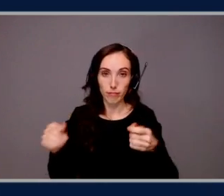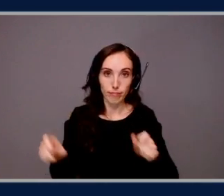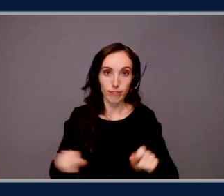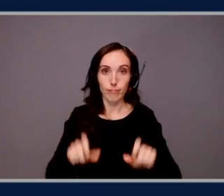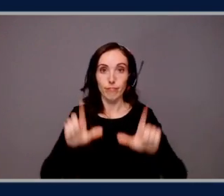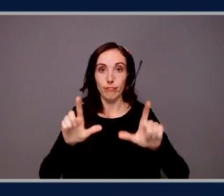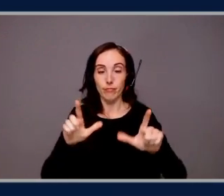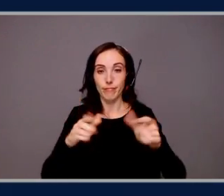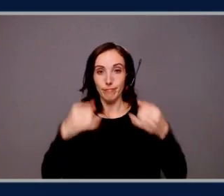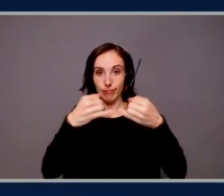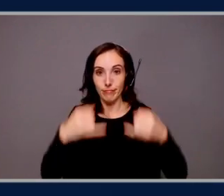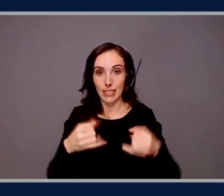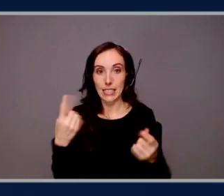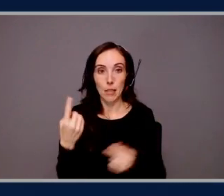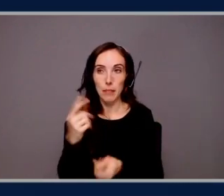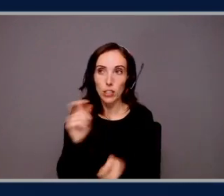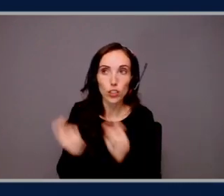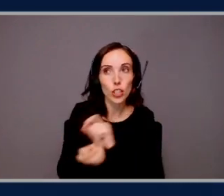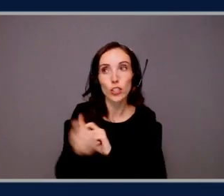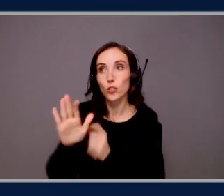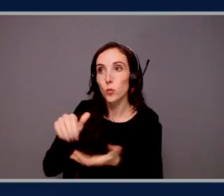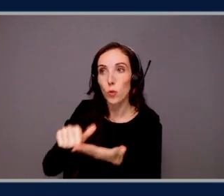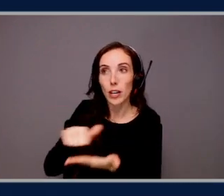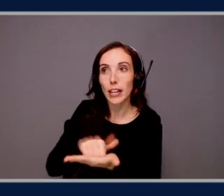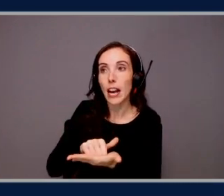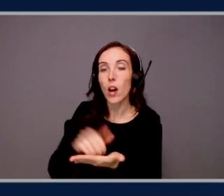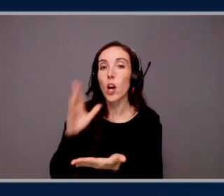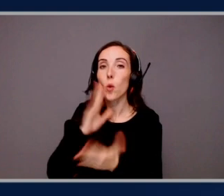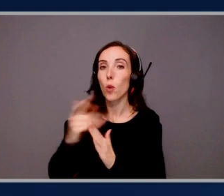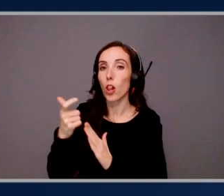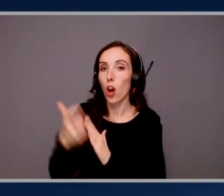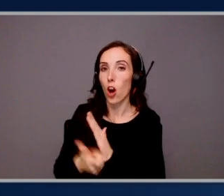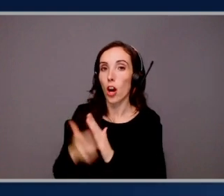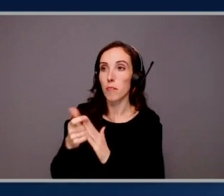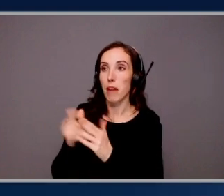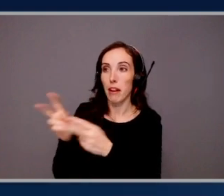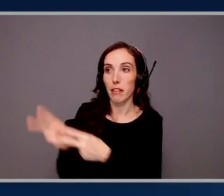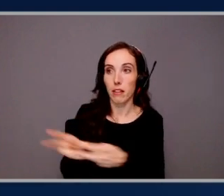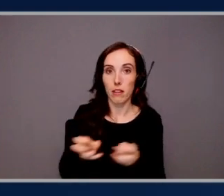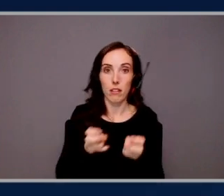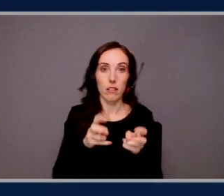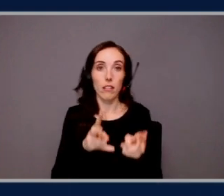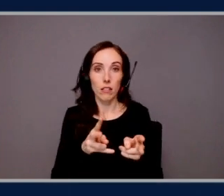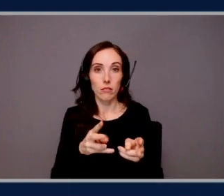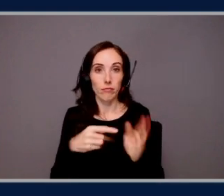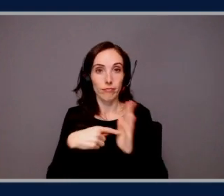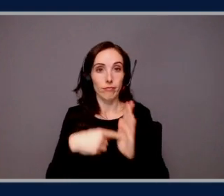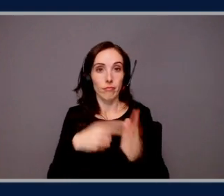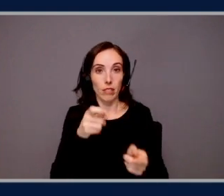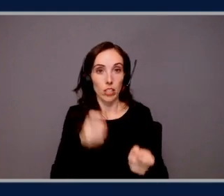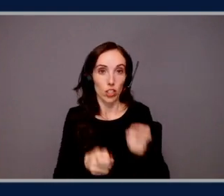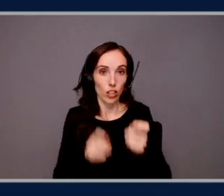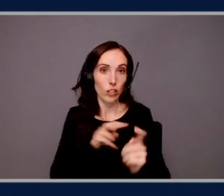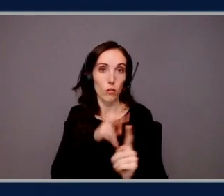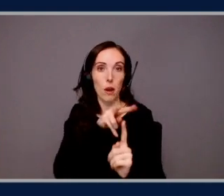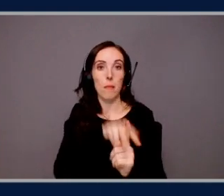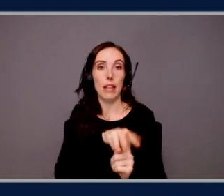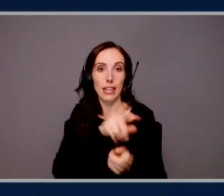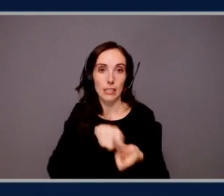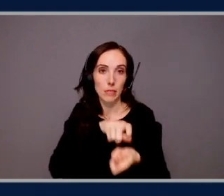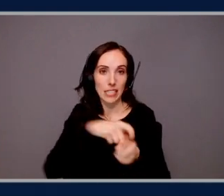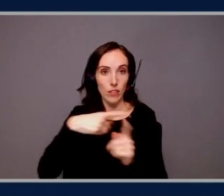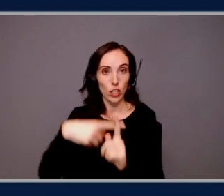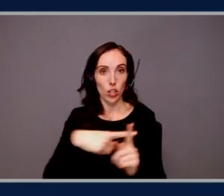in your Zendesk account, that is automatically picked up, brought in, and those changes are then applied onto that target. So you have